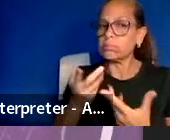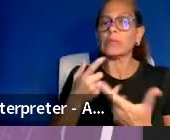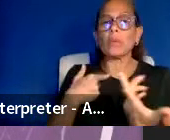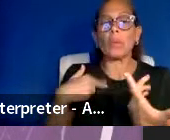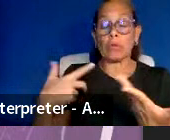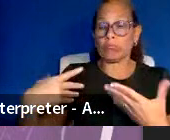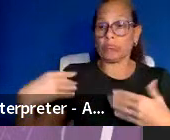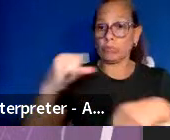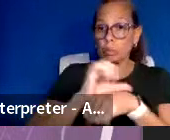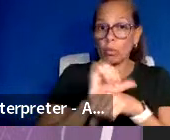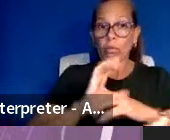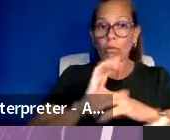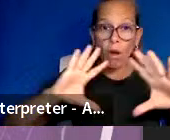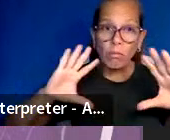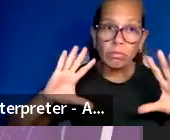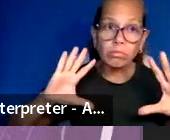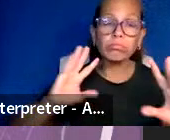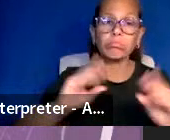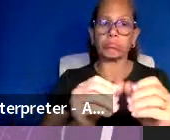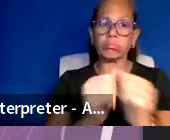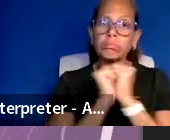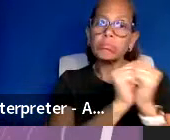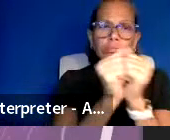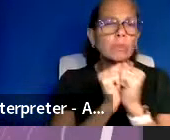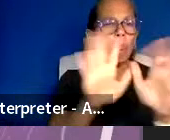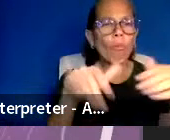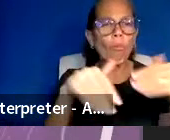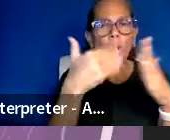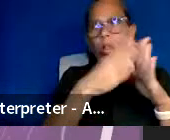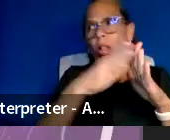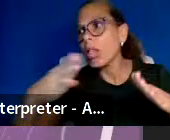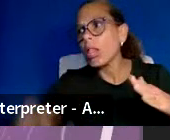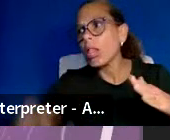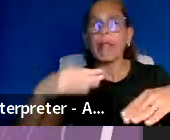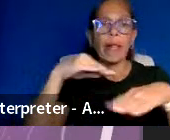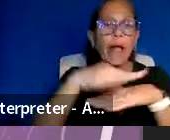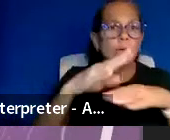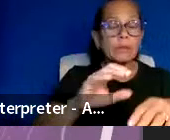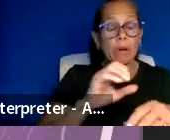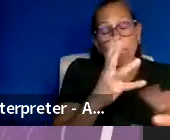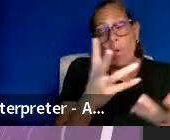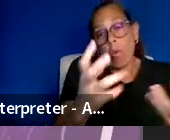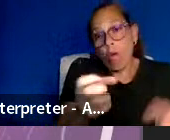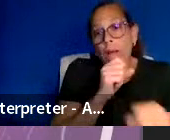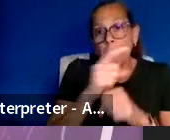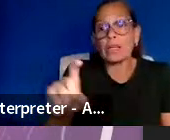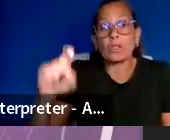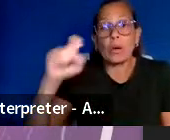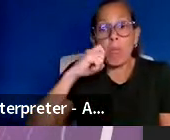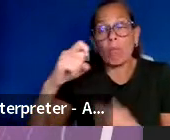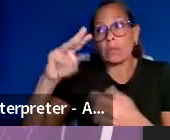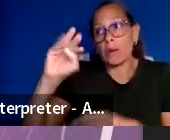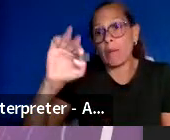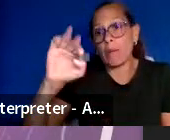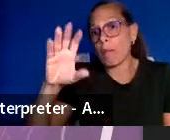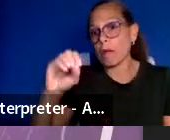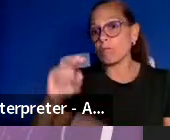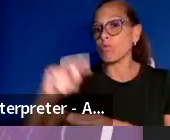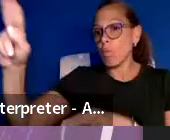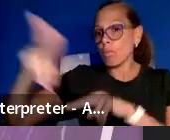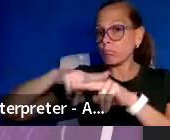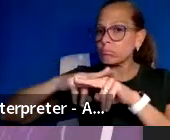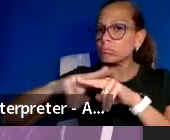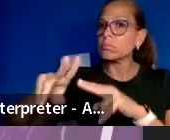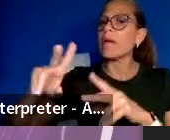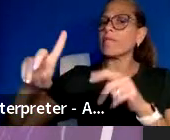in coordination with all of you and my neighboring colleagues in the council and state to ensure the Bronx Metro North Plan meets the needs of the